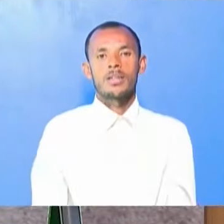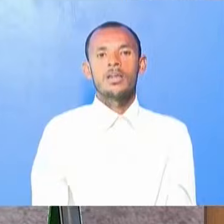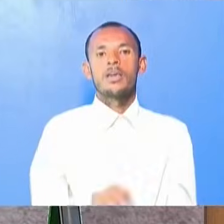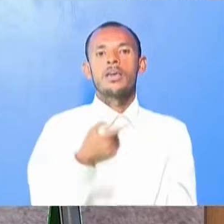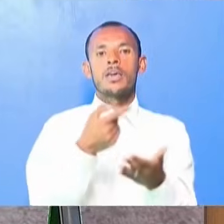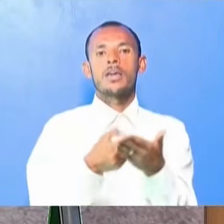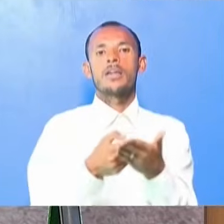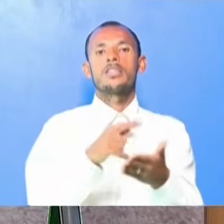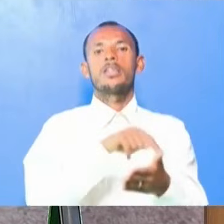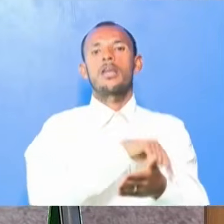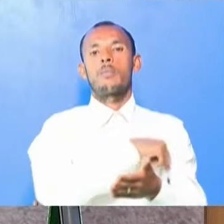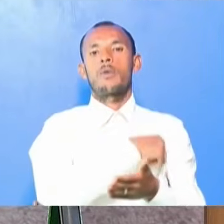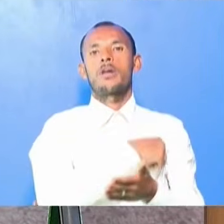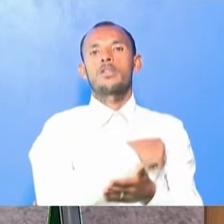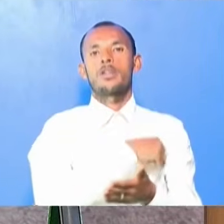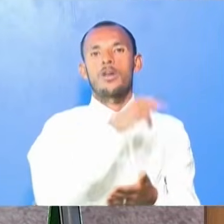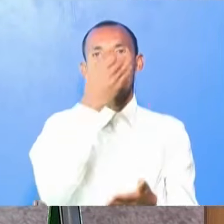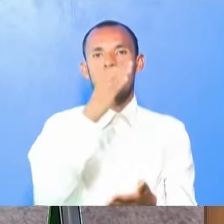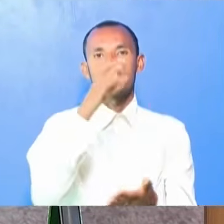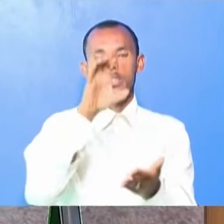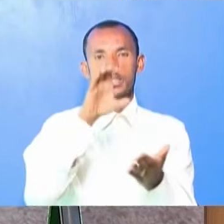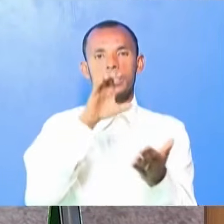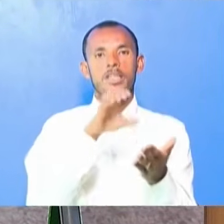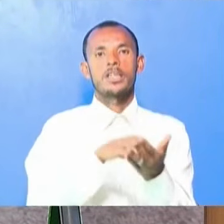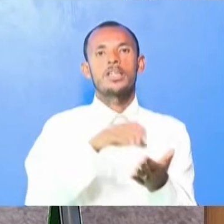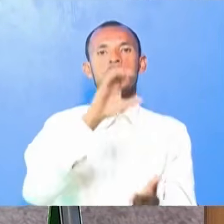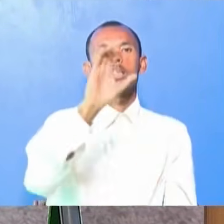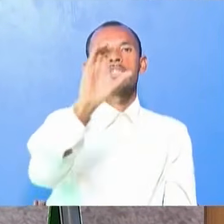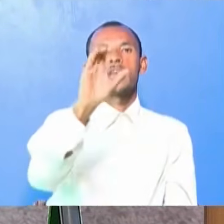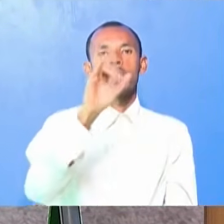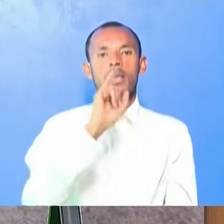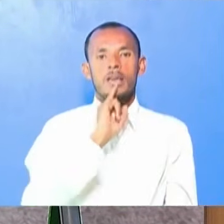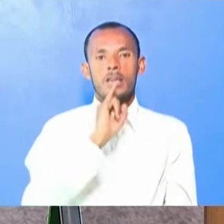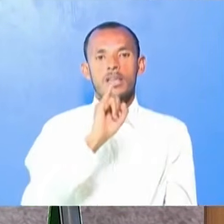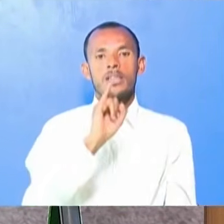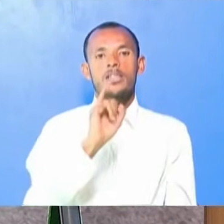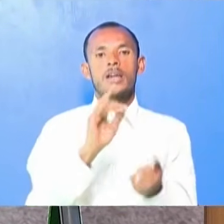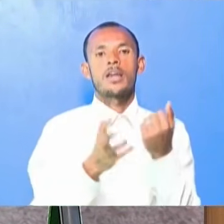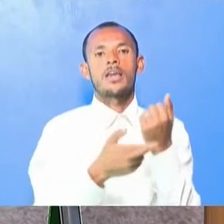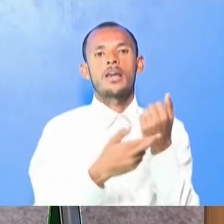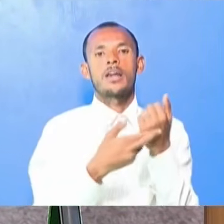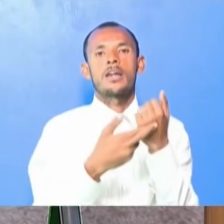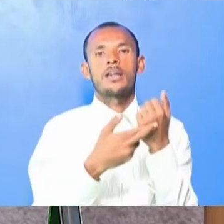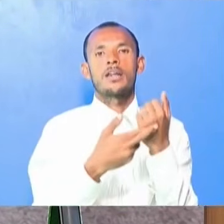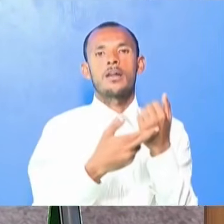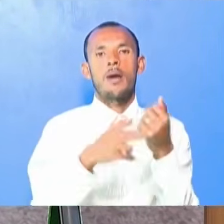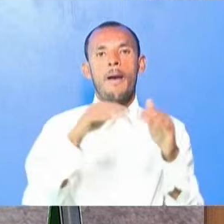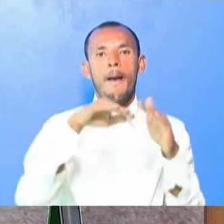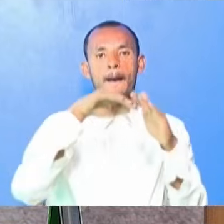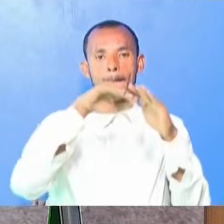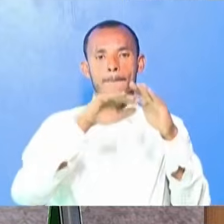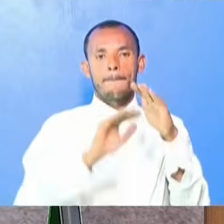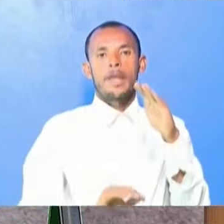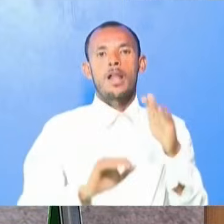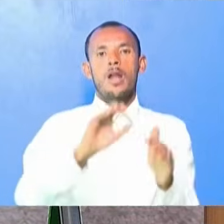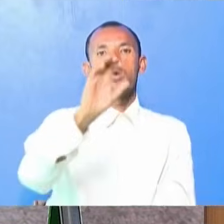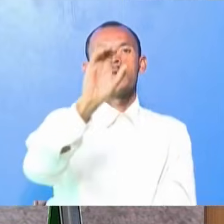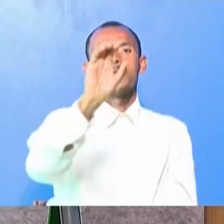here the temperature of CTC is recorded below 0.